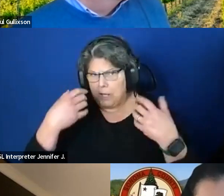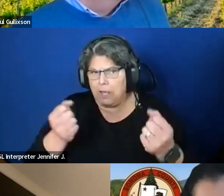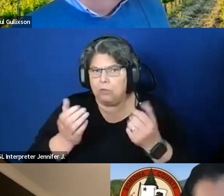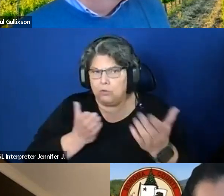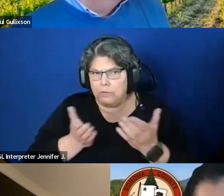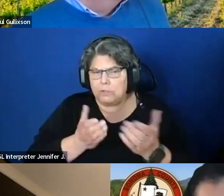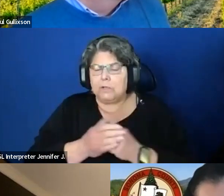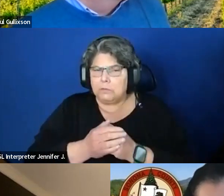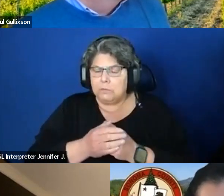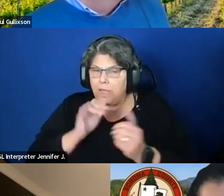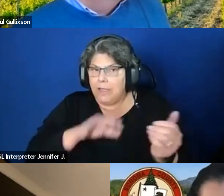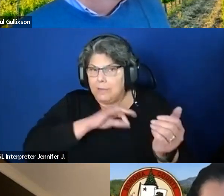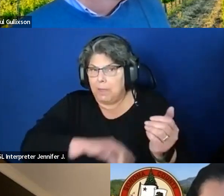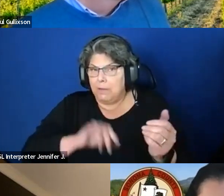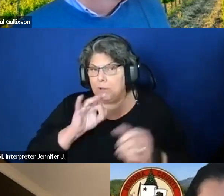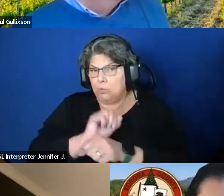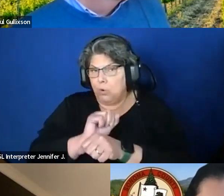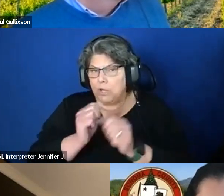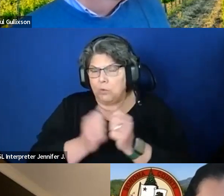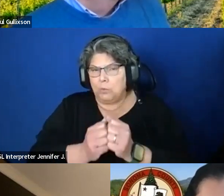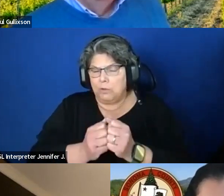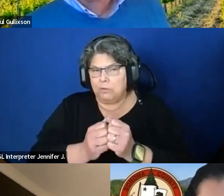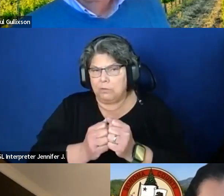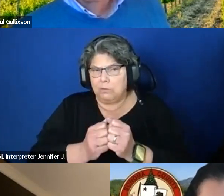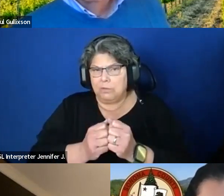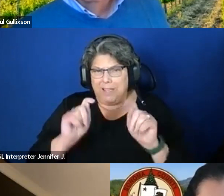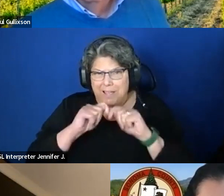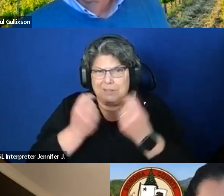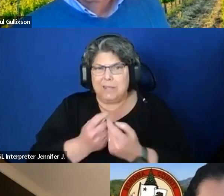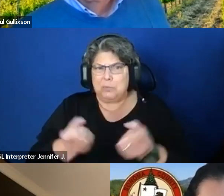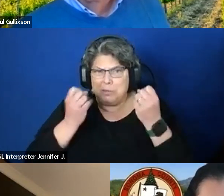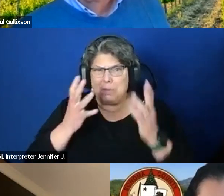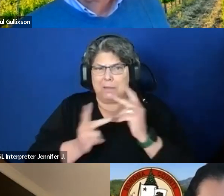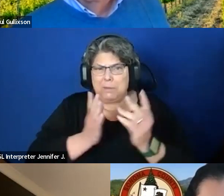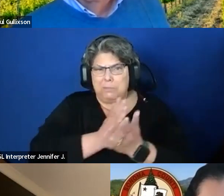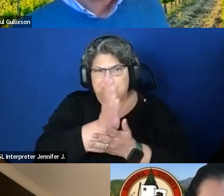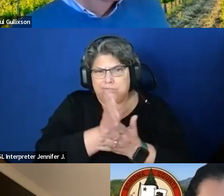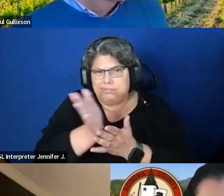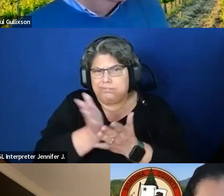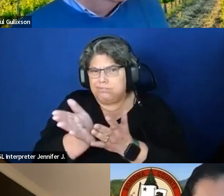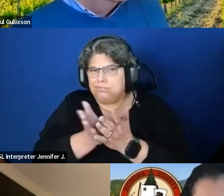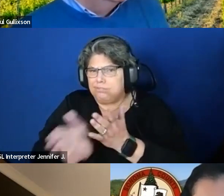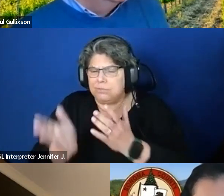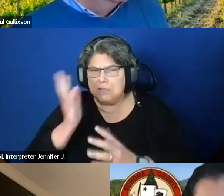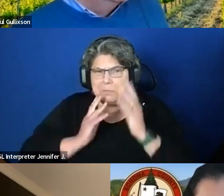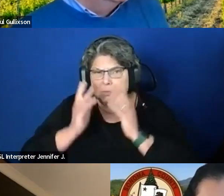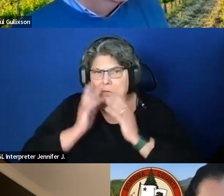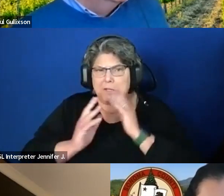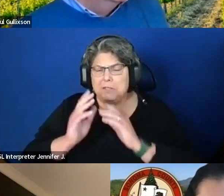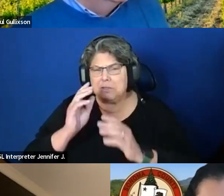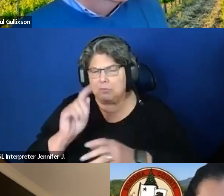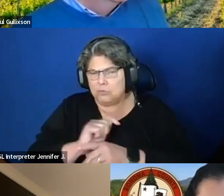benefit of working with a multidisciplinary team who provide this type of intensive